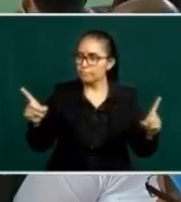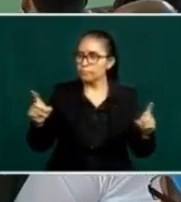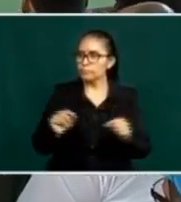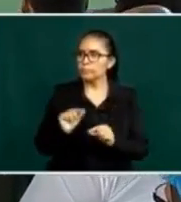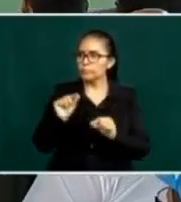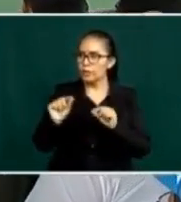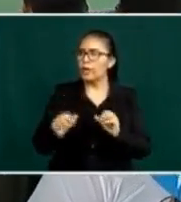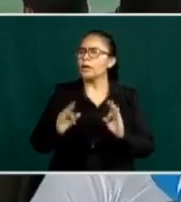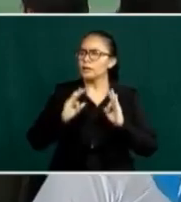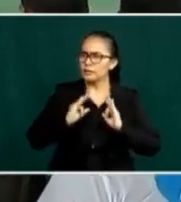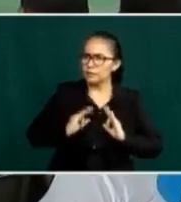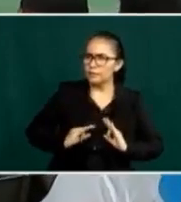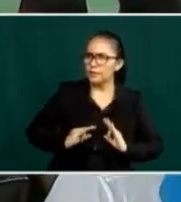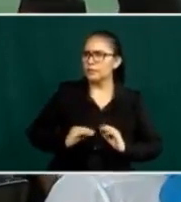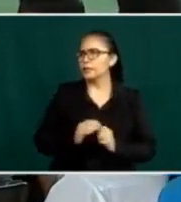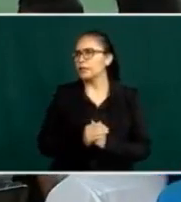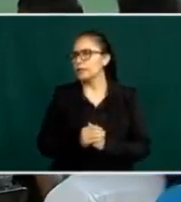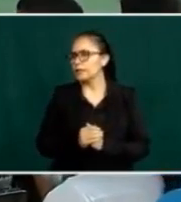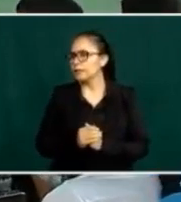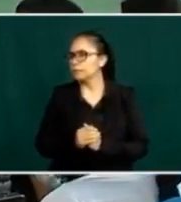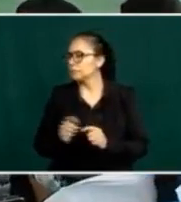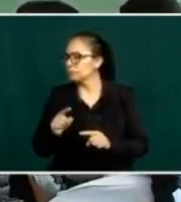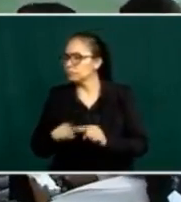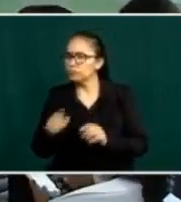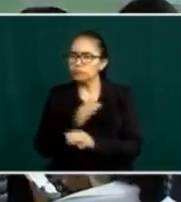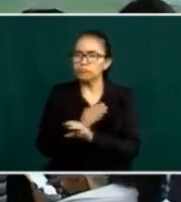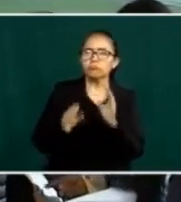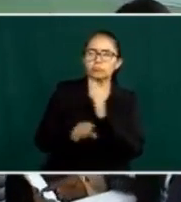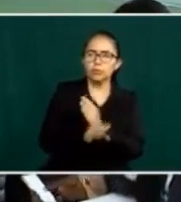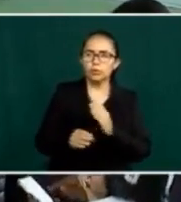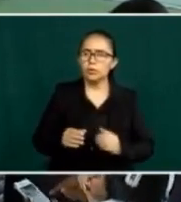gaining. And for the tranquility of the